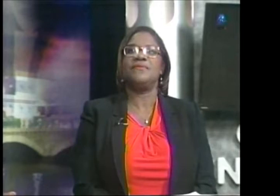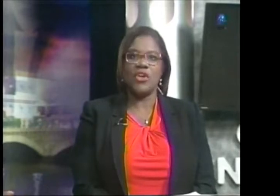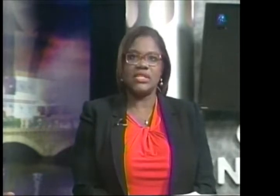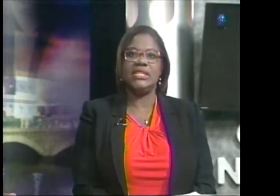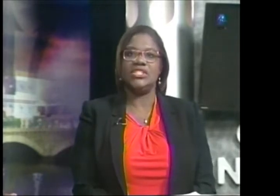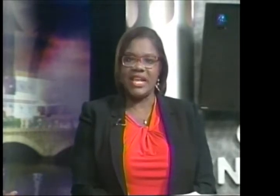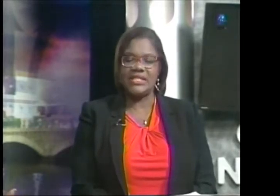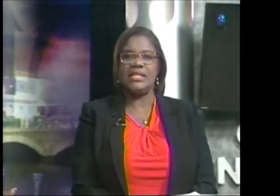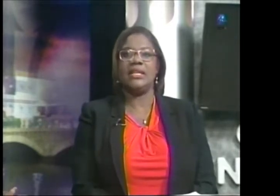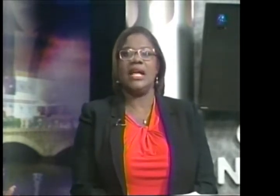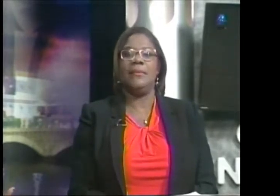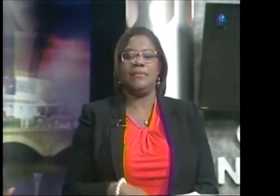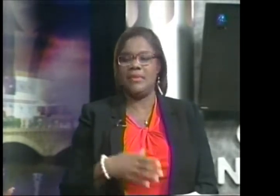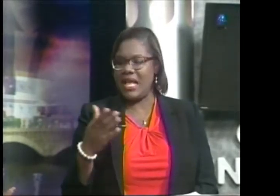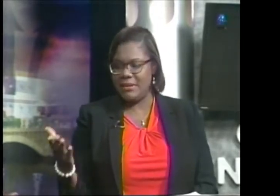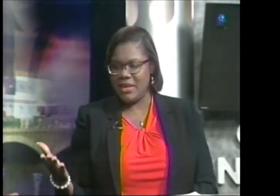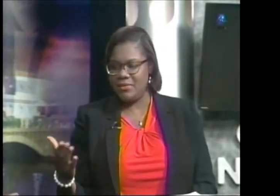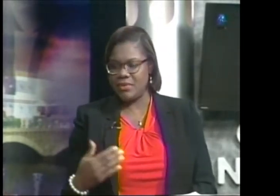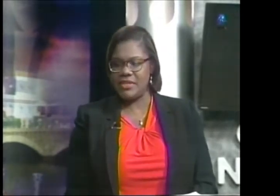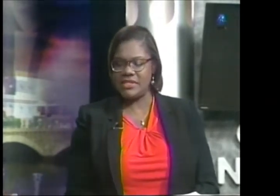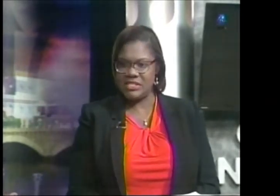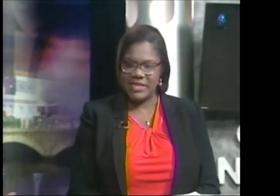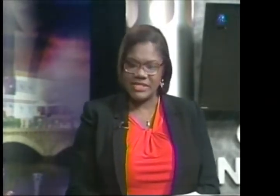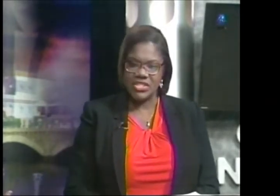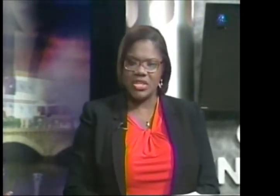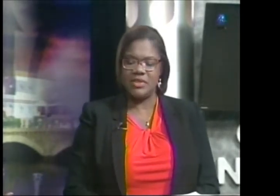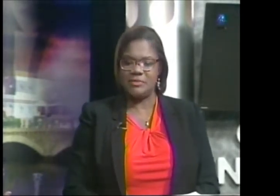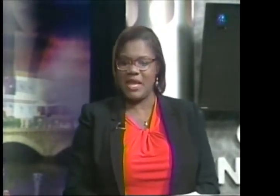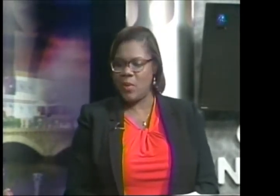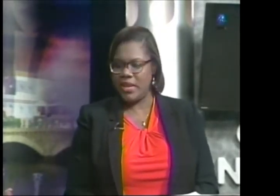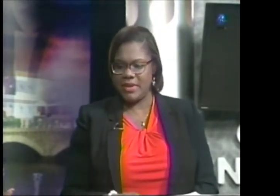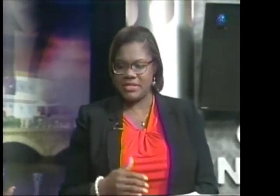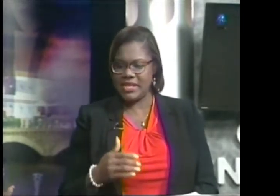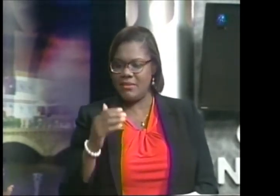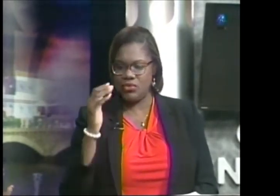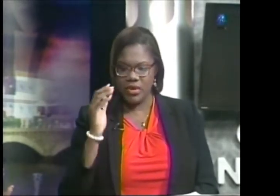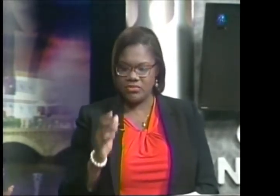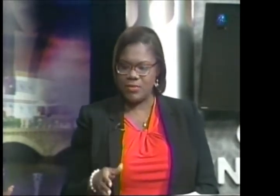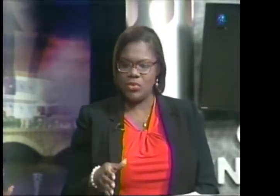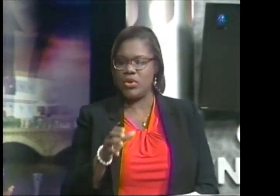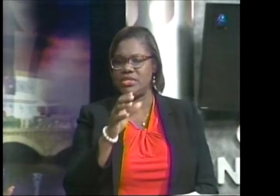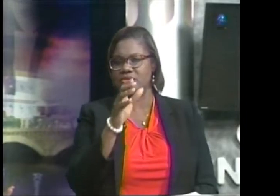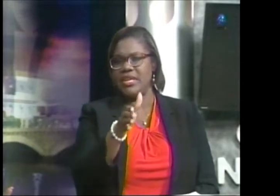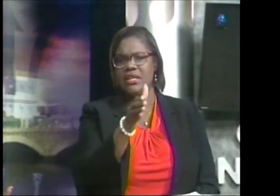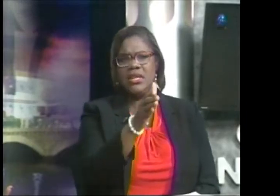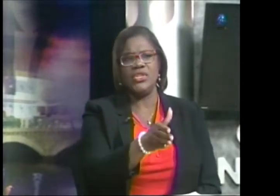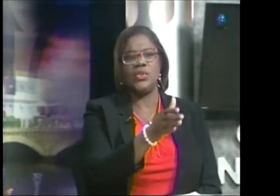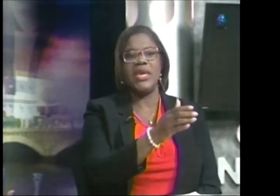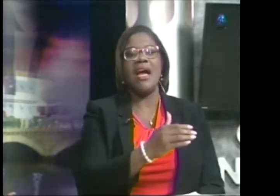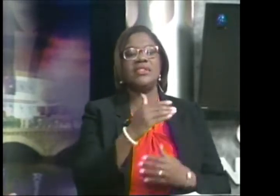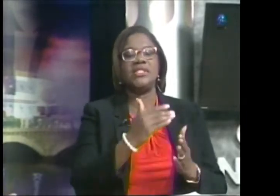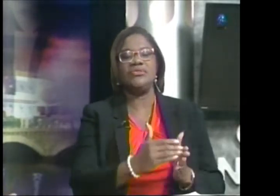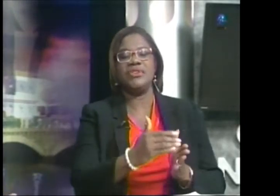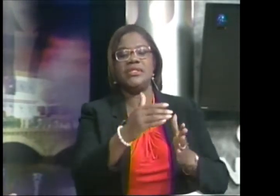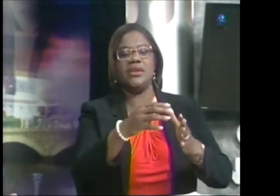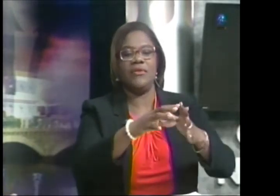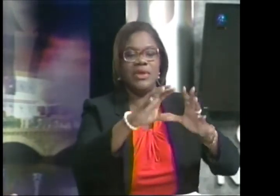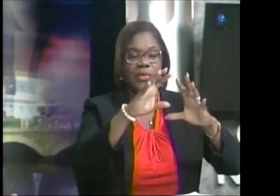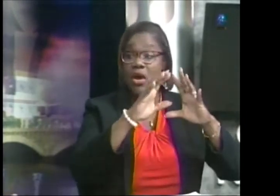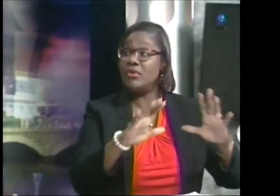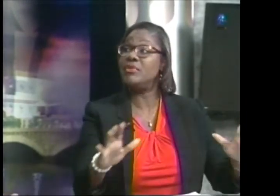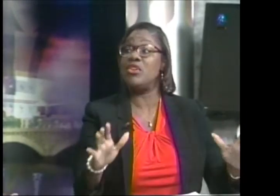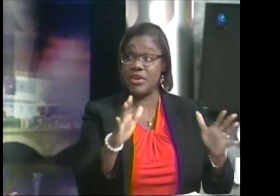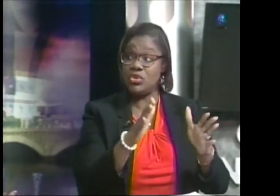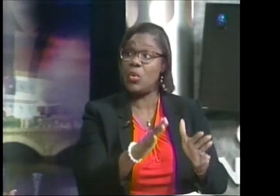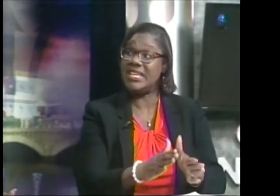is frontally addressing it. In my previous dispensation, I would have spent quite a bit of time doing reports and writing. So we have a series of,